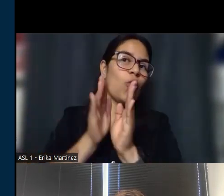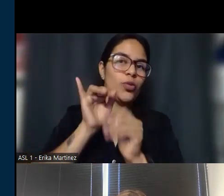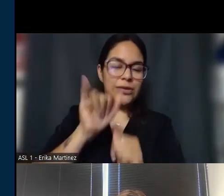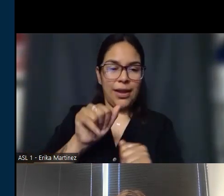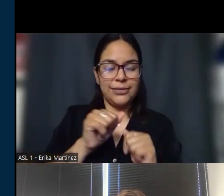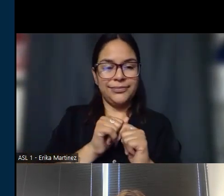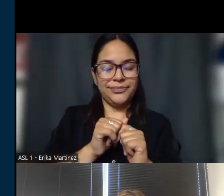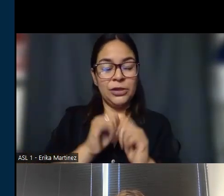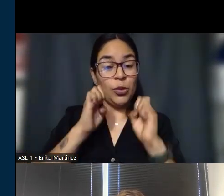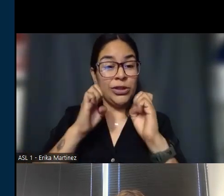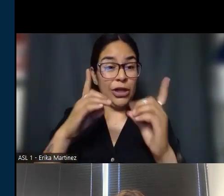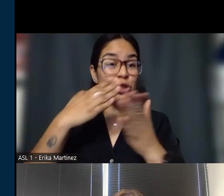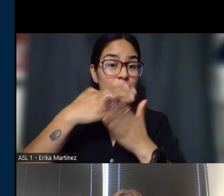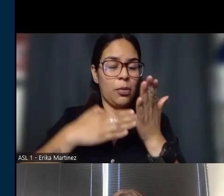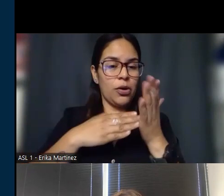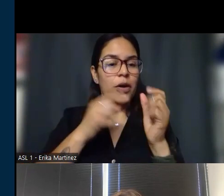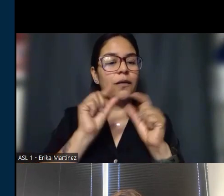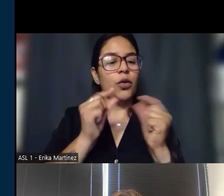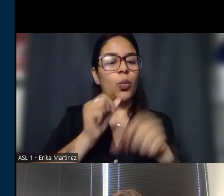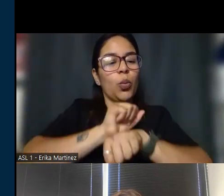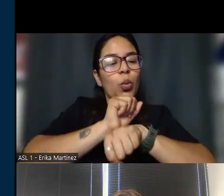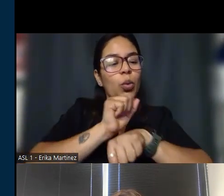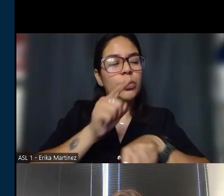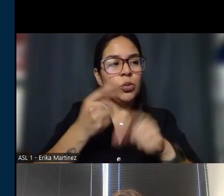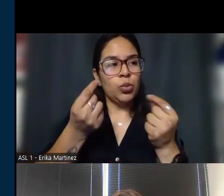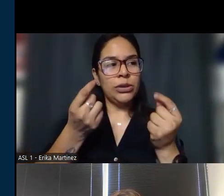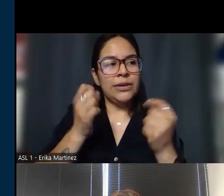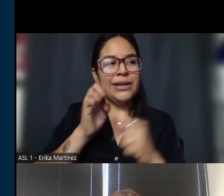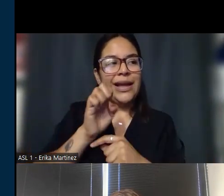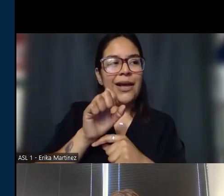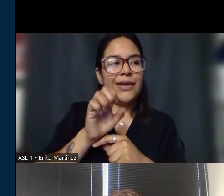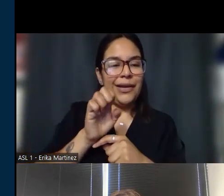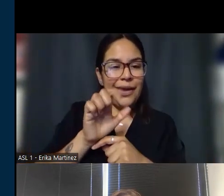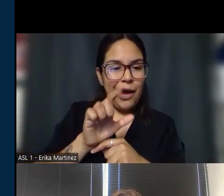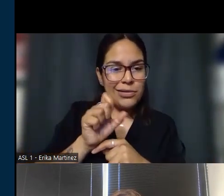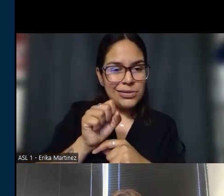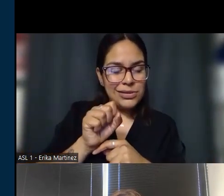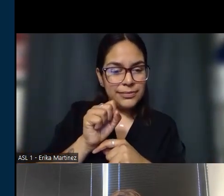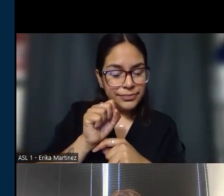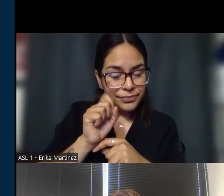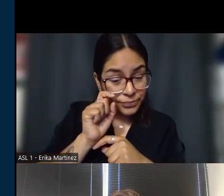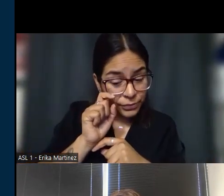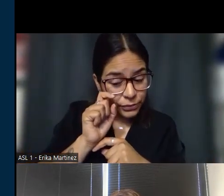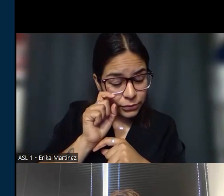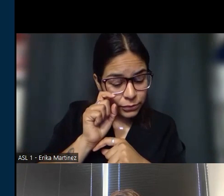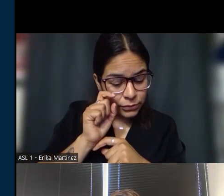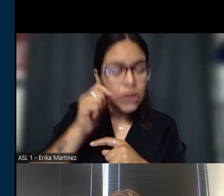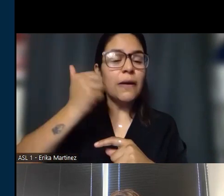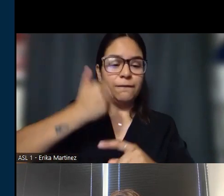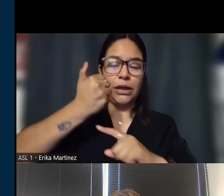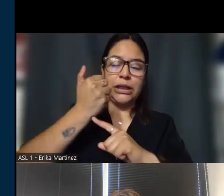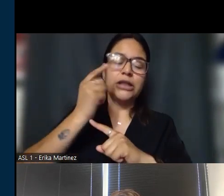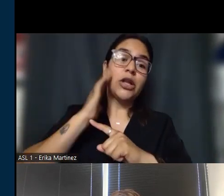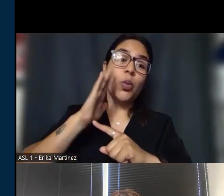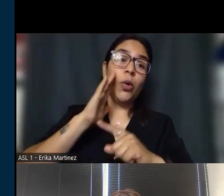initiative, we are focusing on the fact that the ACL is releasing a new innovations funding that will be out